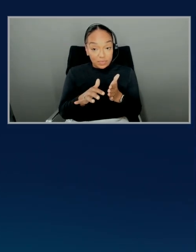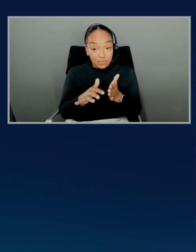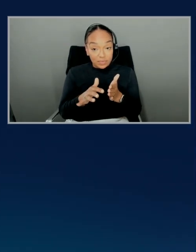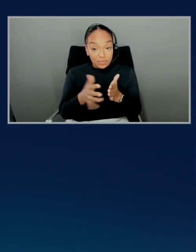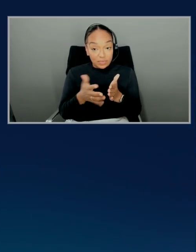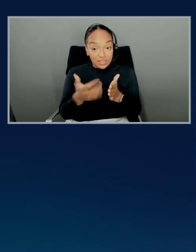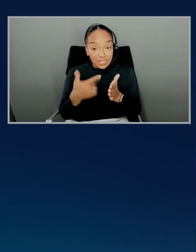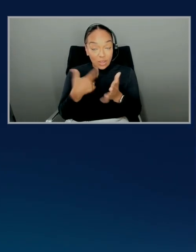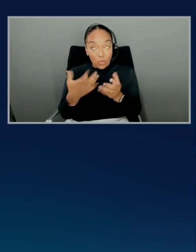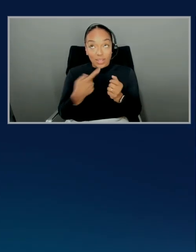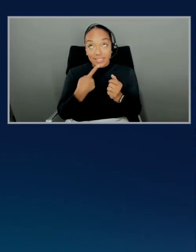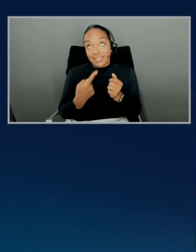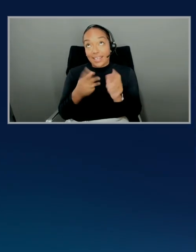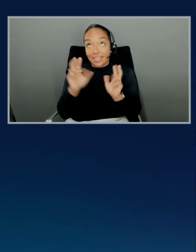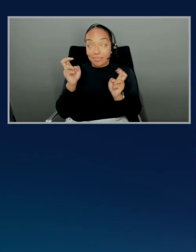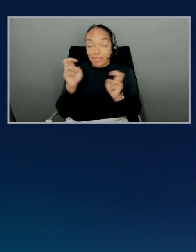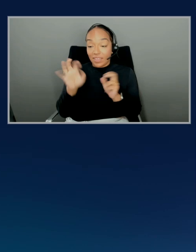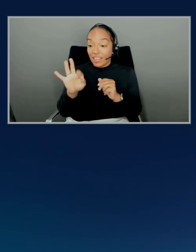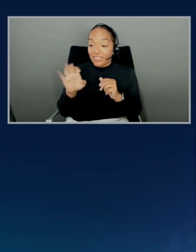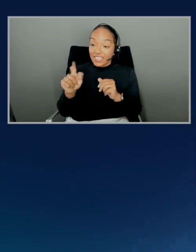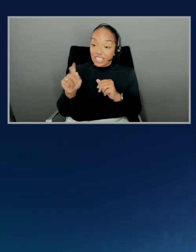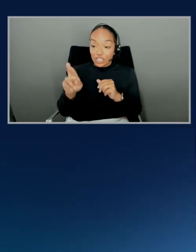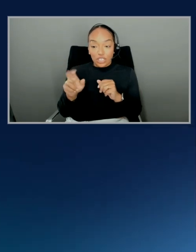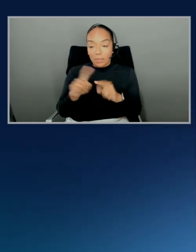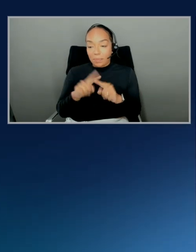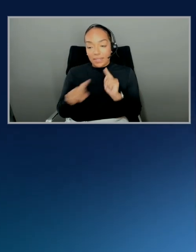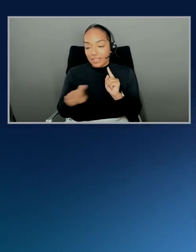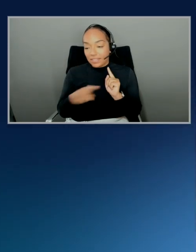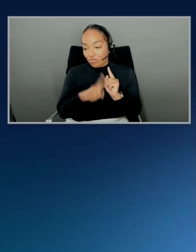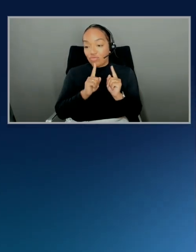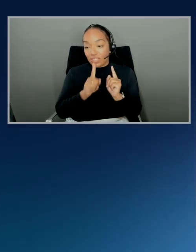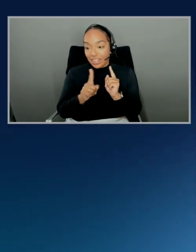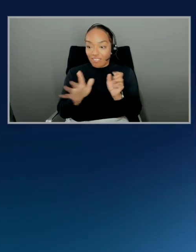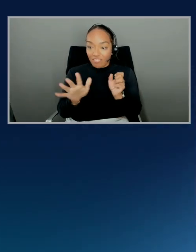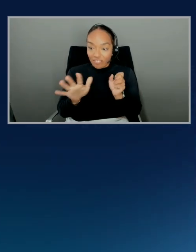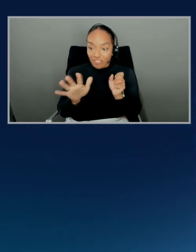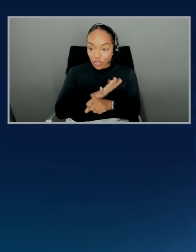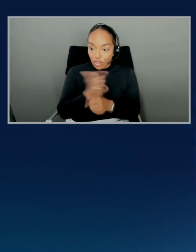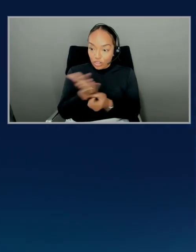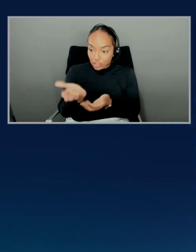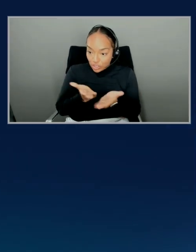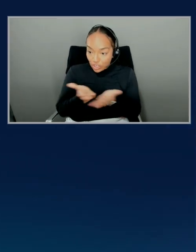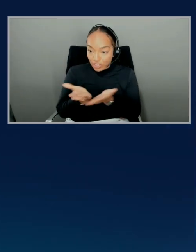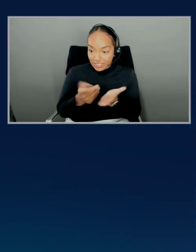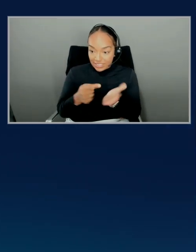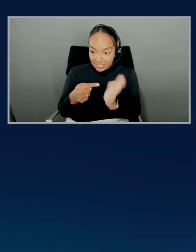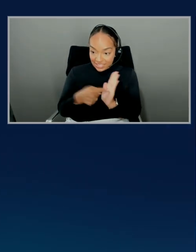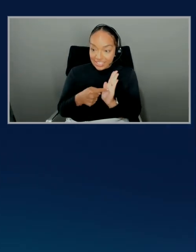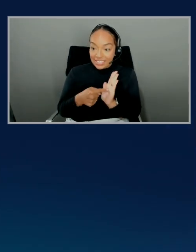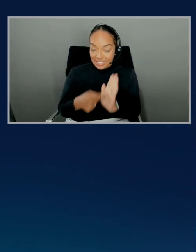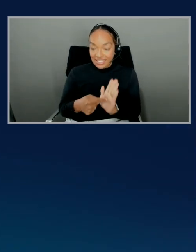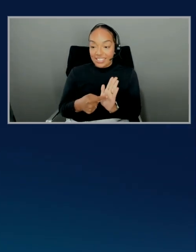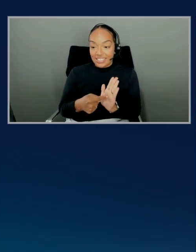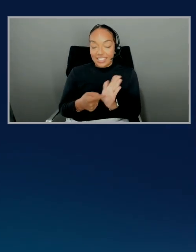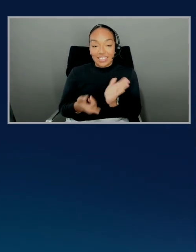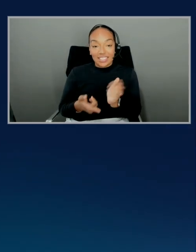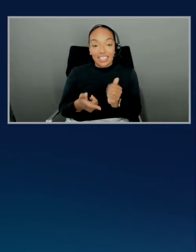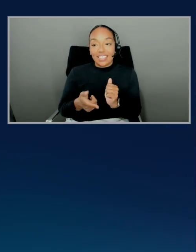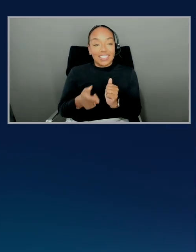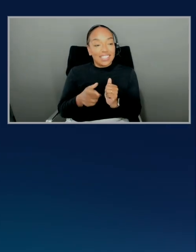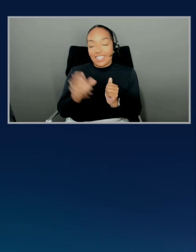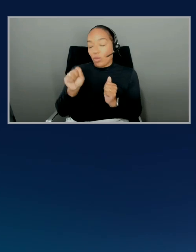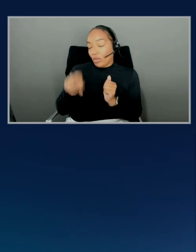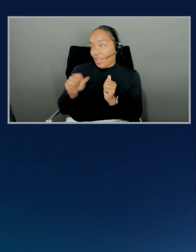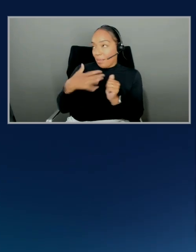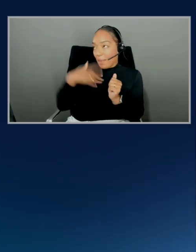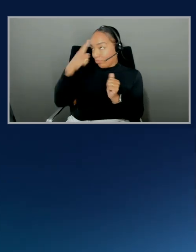want to say feature, but it's not. It's a full service. It's a full-on service. It's a full-on service. And my brain froze for a second. Yeah, my brain is freezing too, because